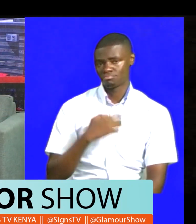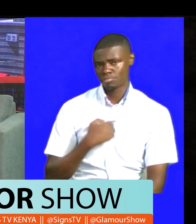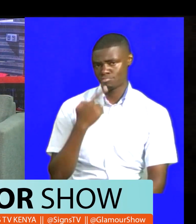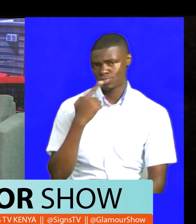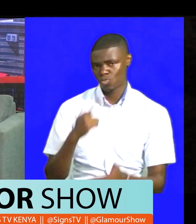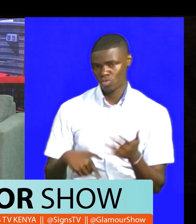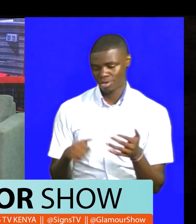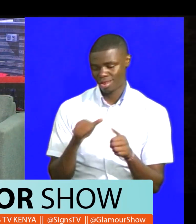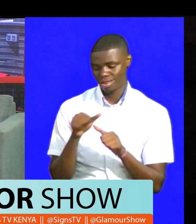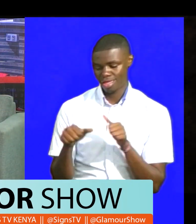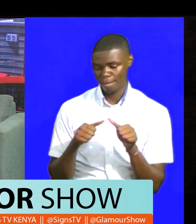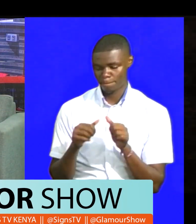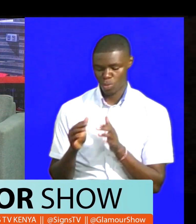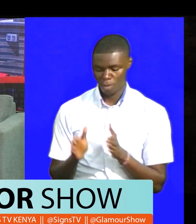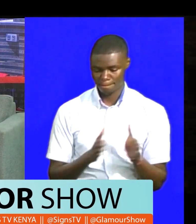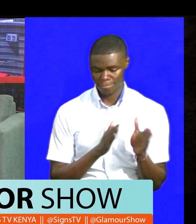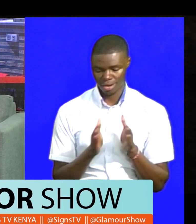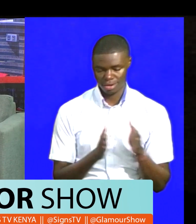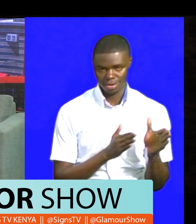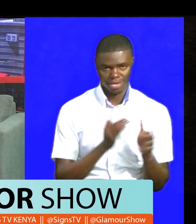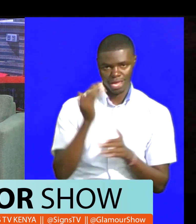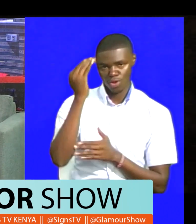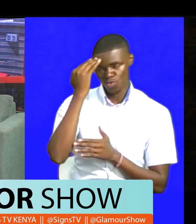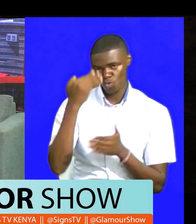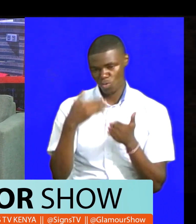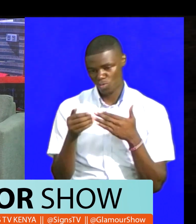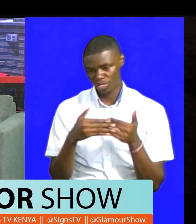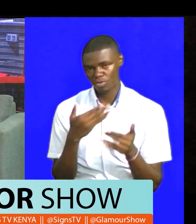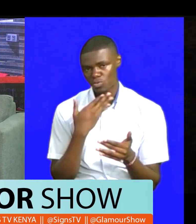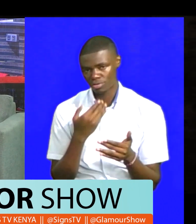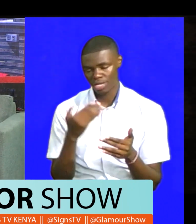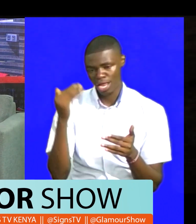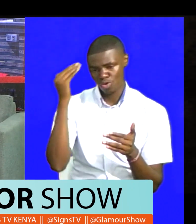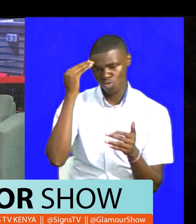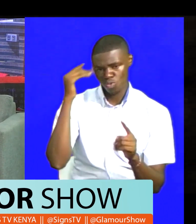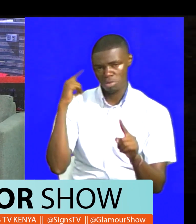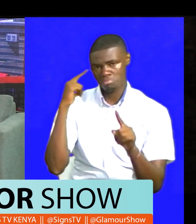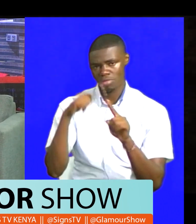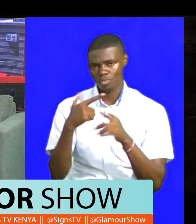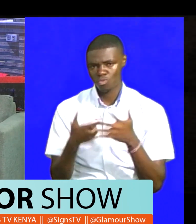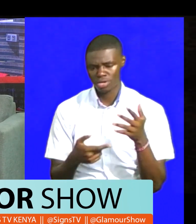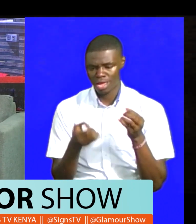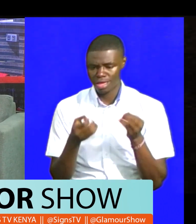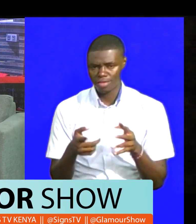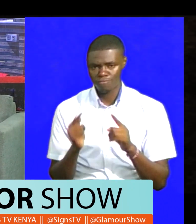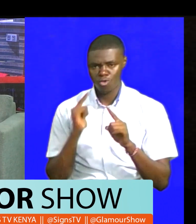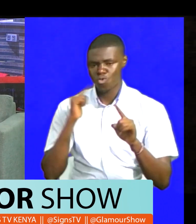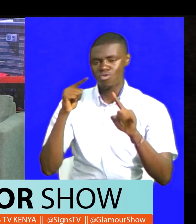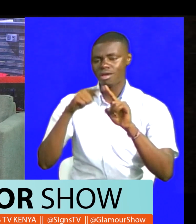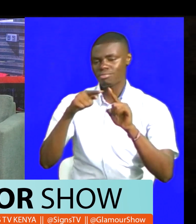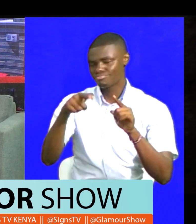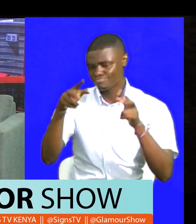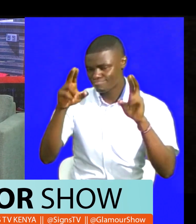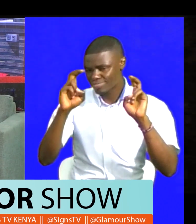it's about planning, knowing what you want, and knowing what you're going for. Like, if you're going for a certain title,